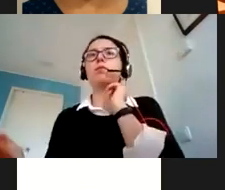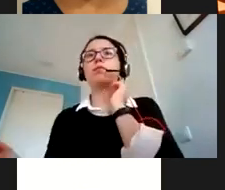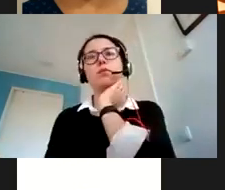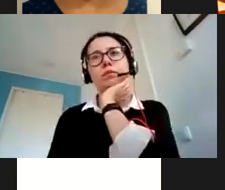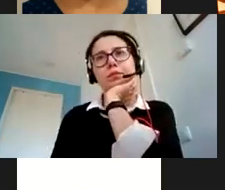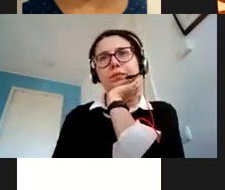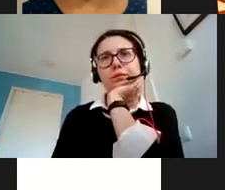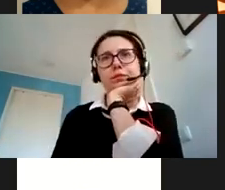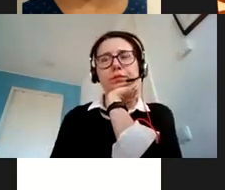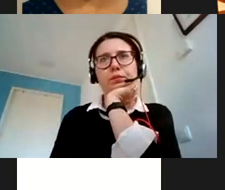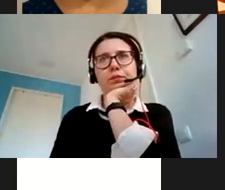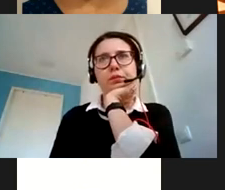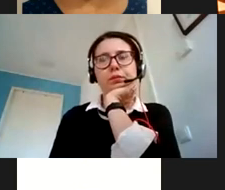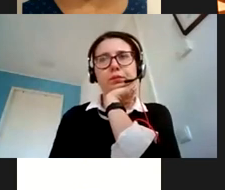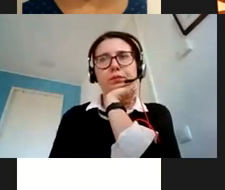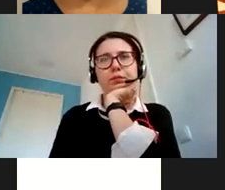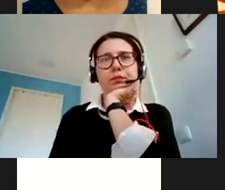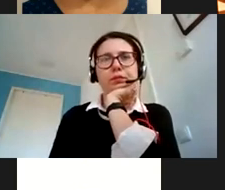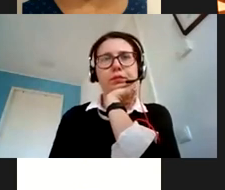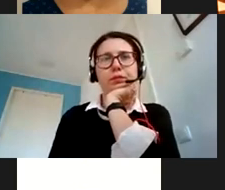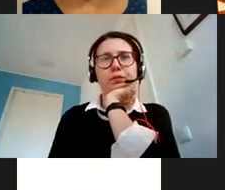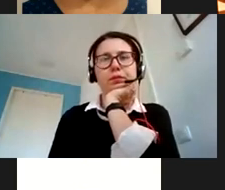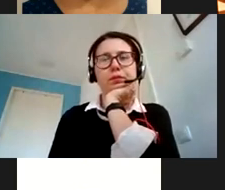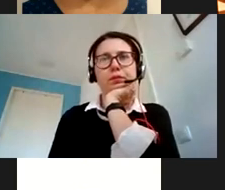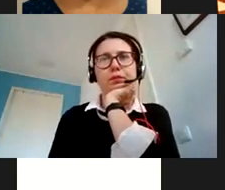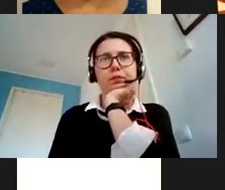If you want, again, more information about the case,